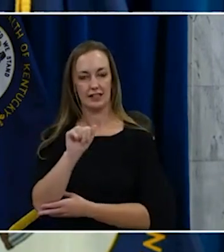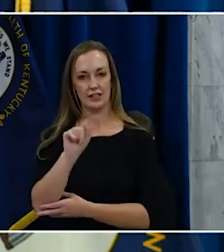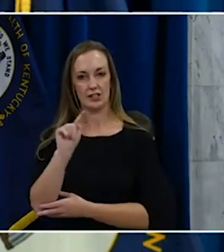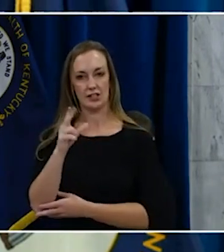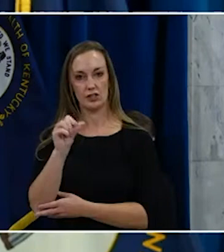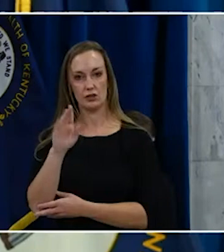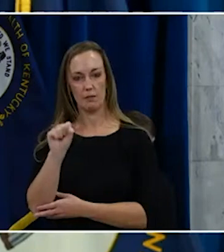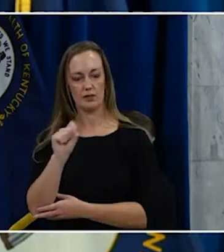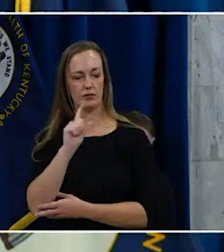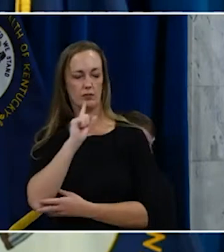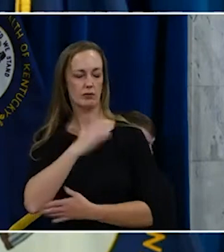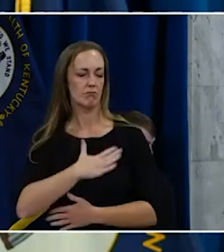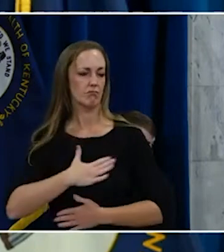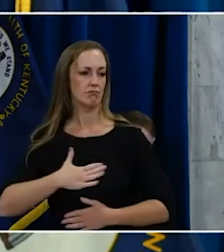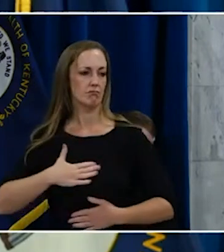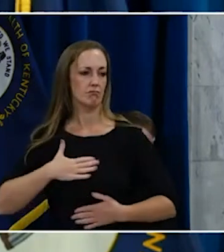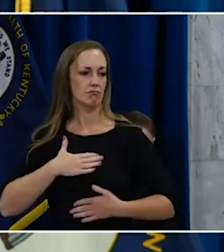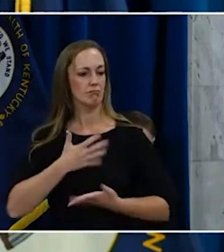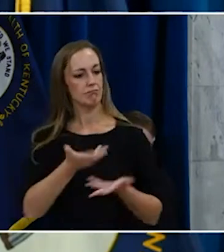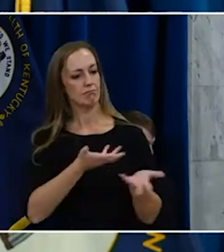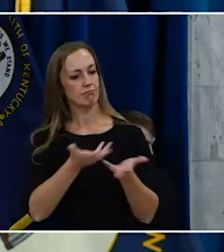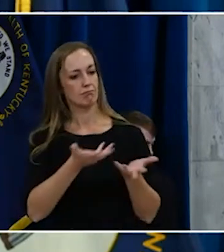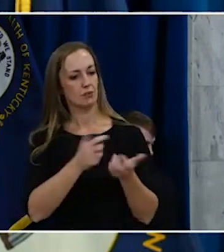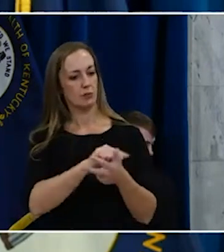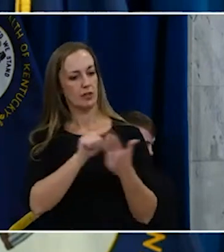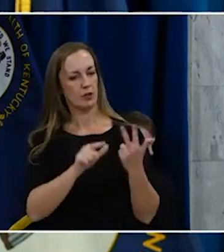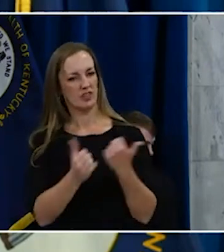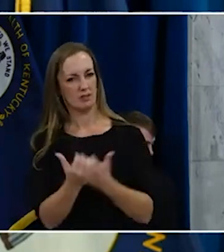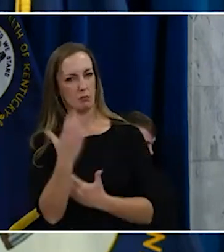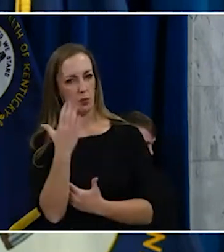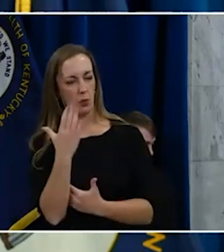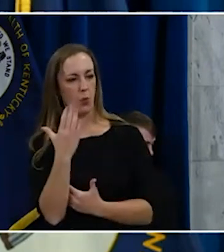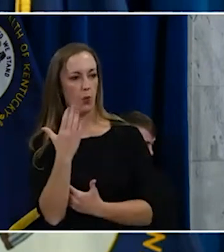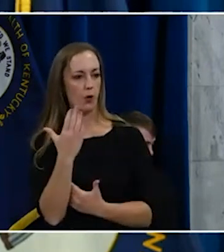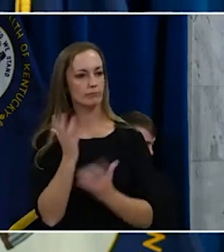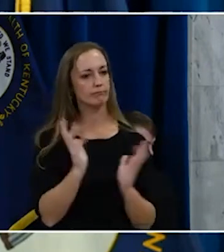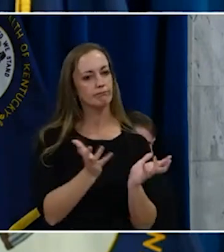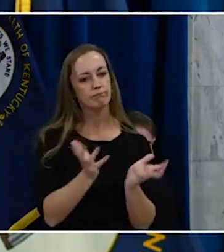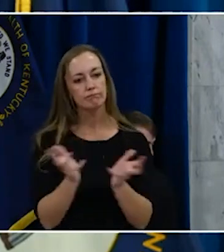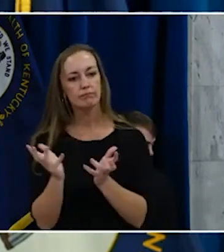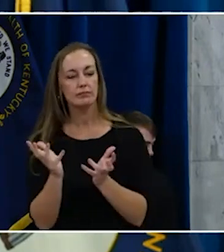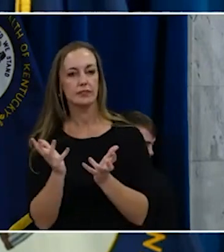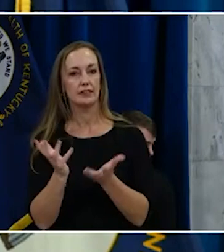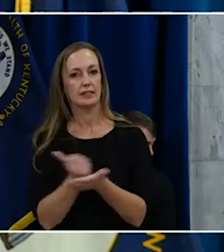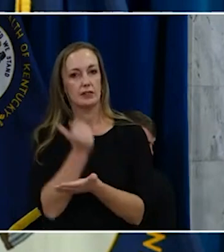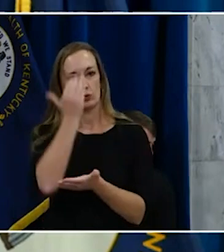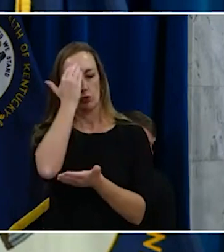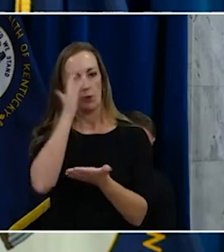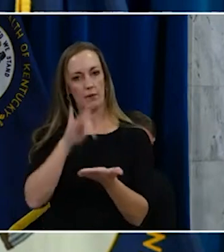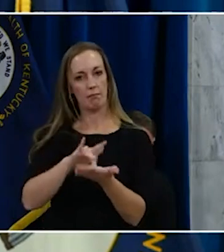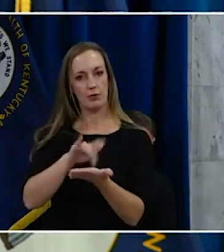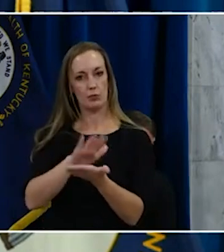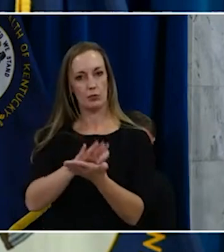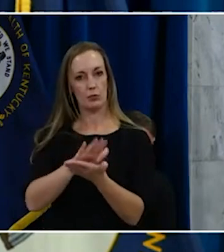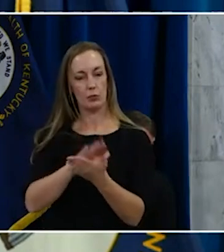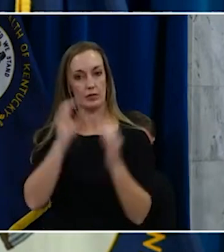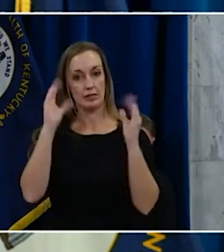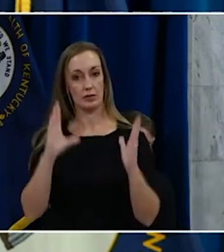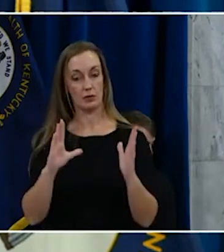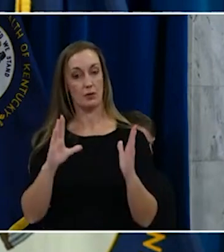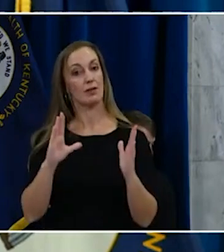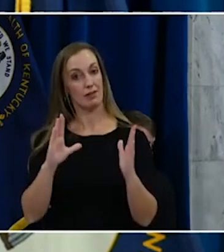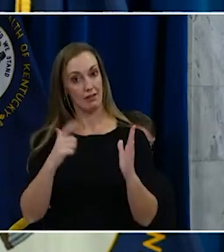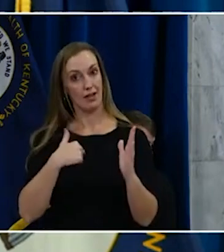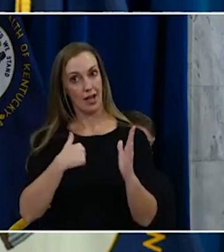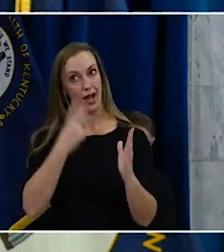a great pleasure to engage with you earlier this morning and get to know middle school teachers, because I remember